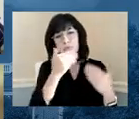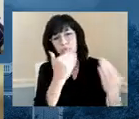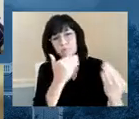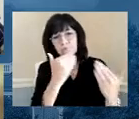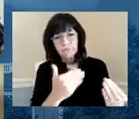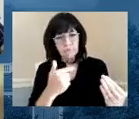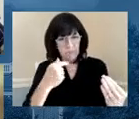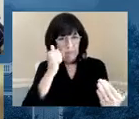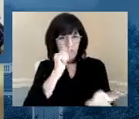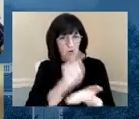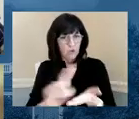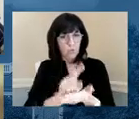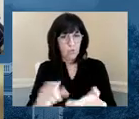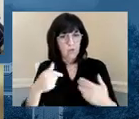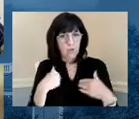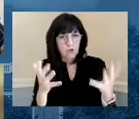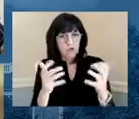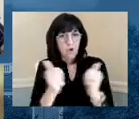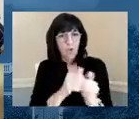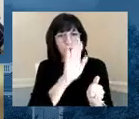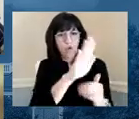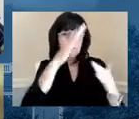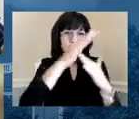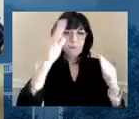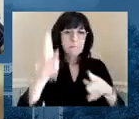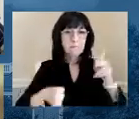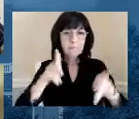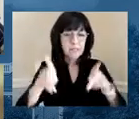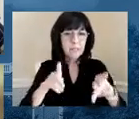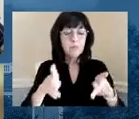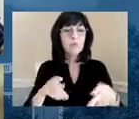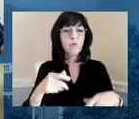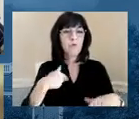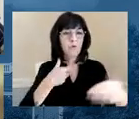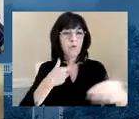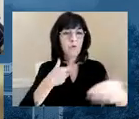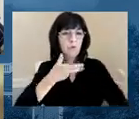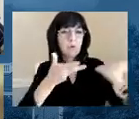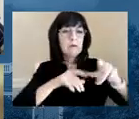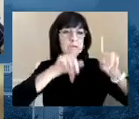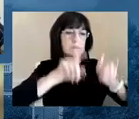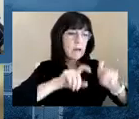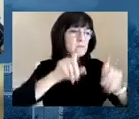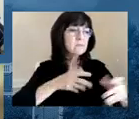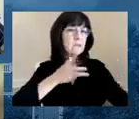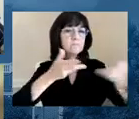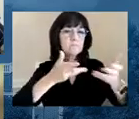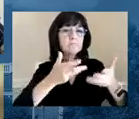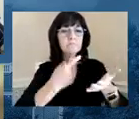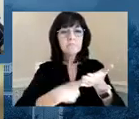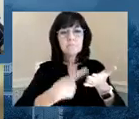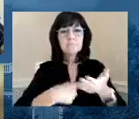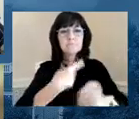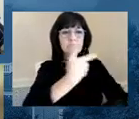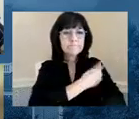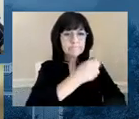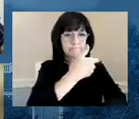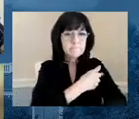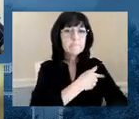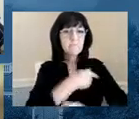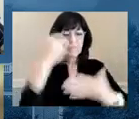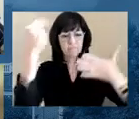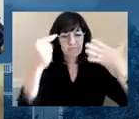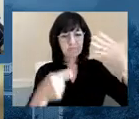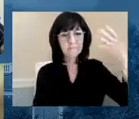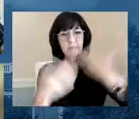on a weekly basis, as you know, with respect to testing, treatment, vaccination, you name it, and all the things that went into